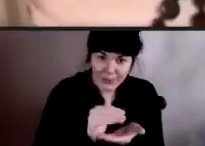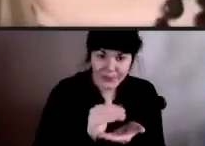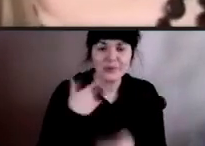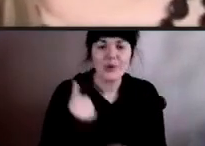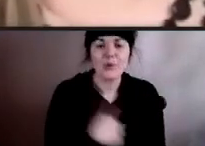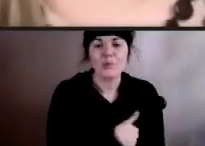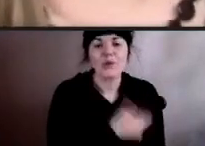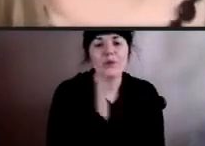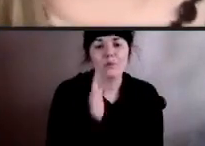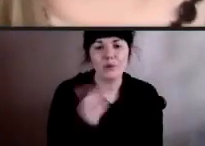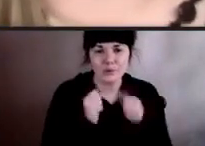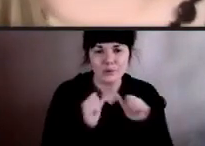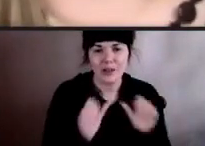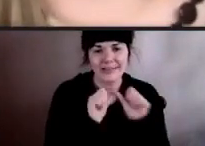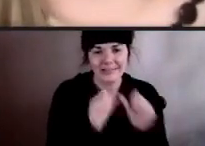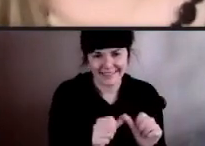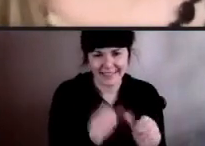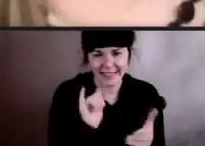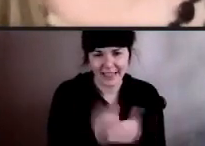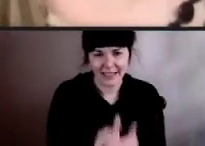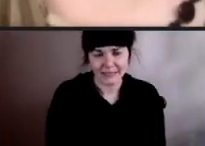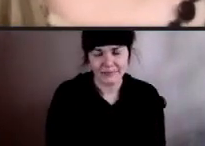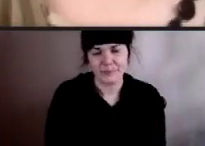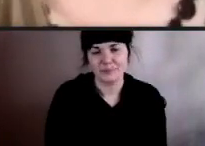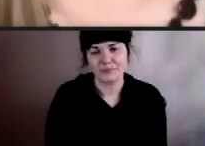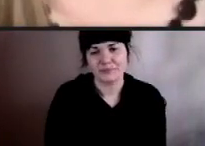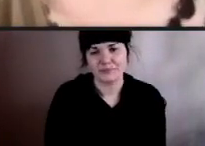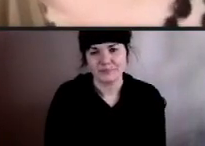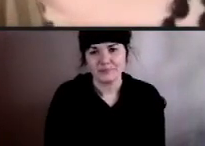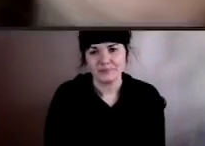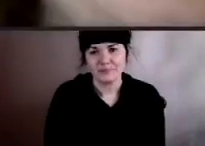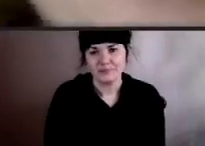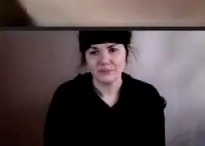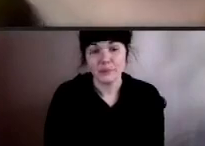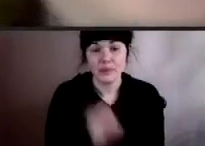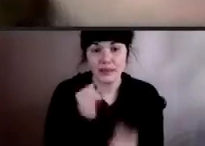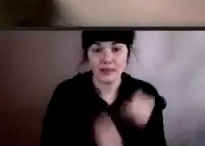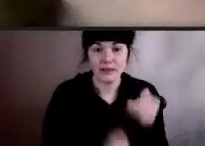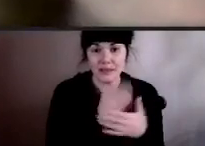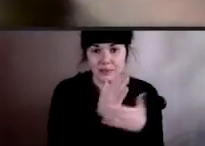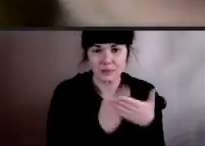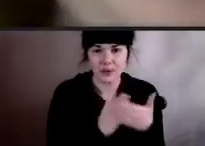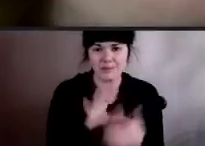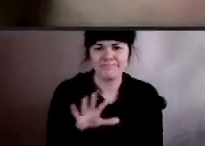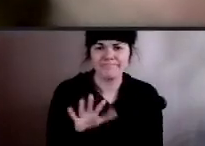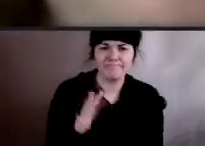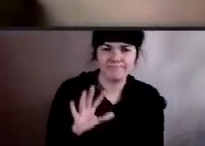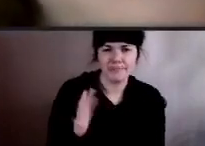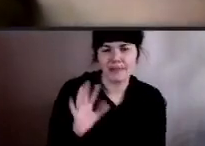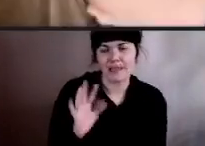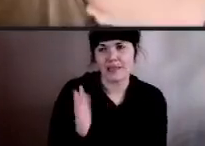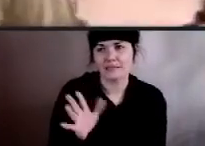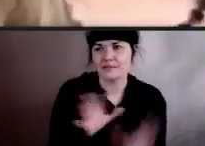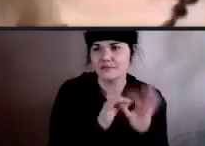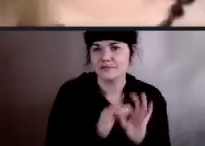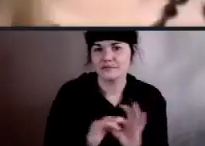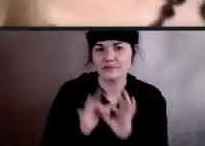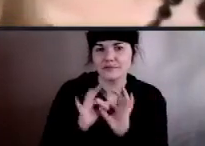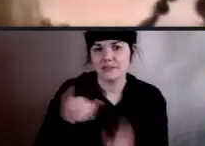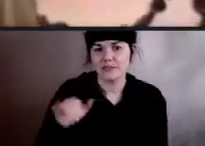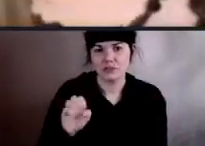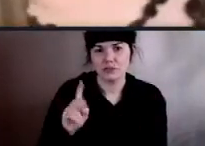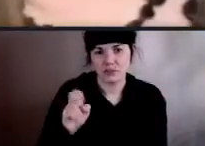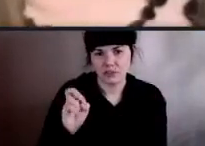then I think the last piece that I would add is that kind of connecting to what Jennifer said at National